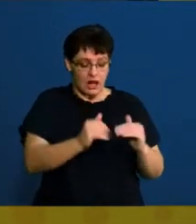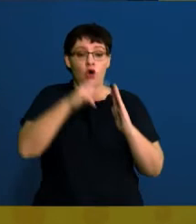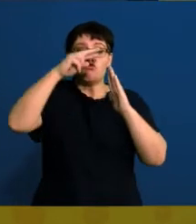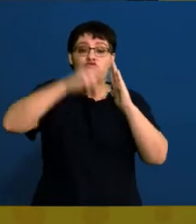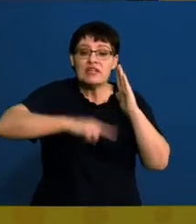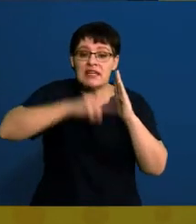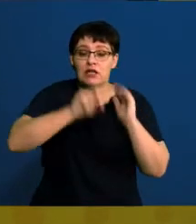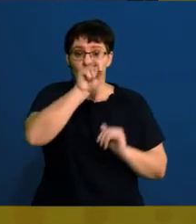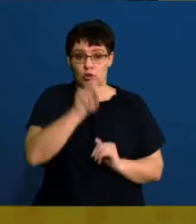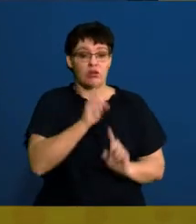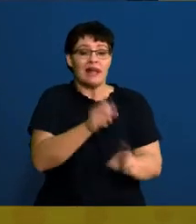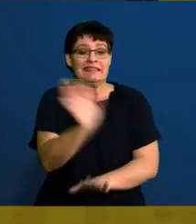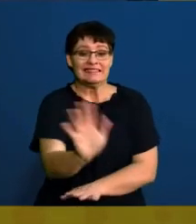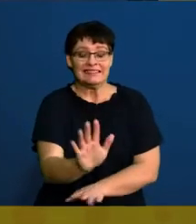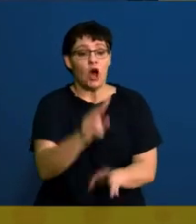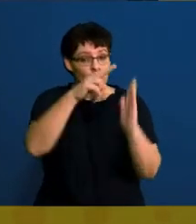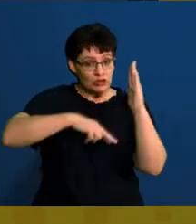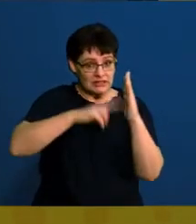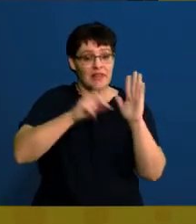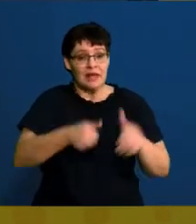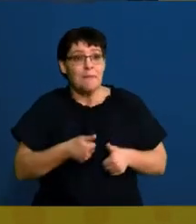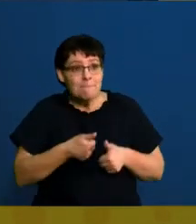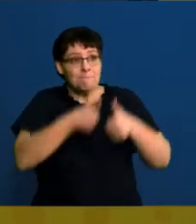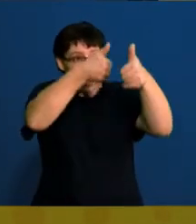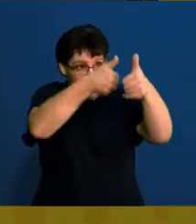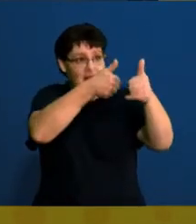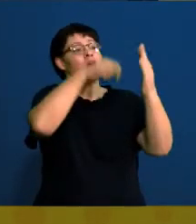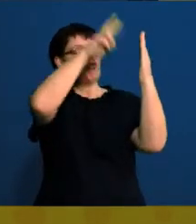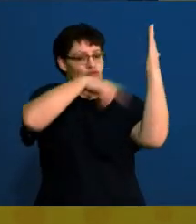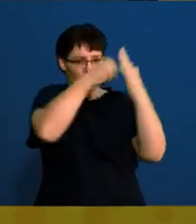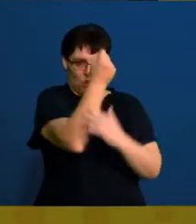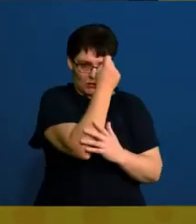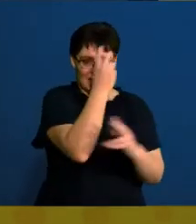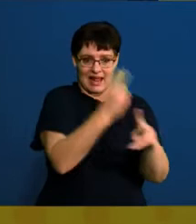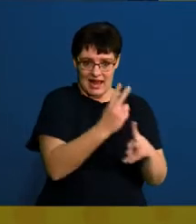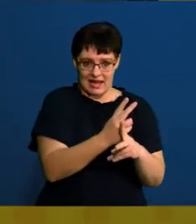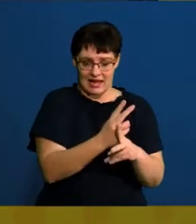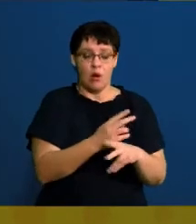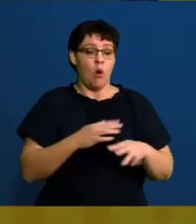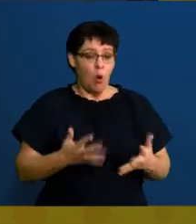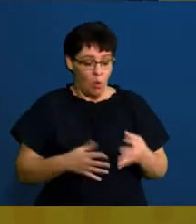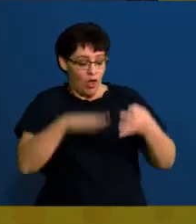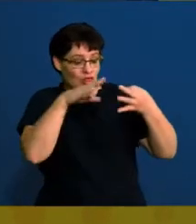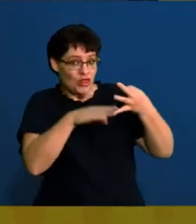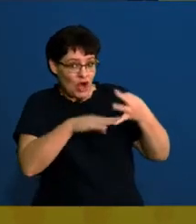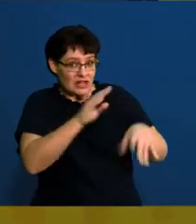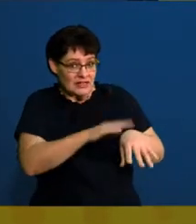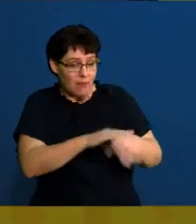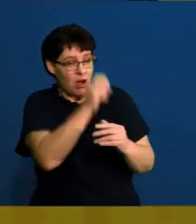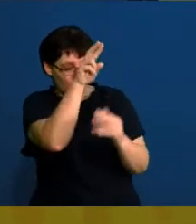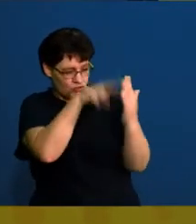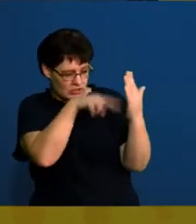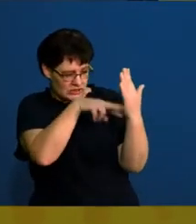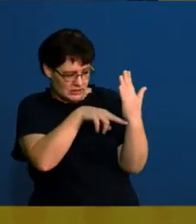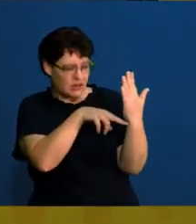questions and go back to the passage and read it again. You can read it a third time for more clarity